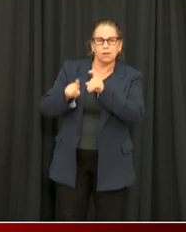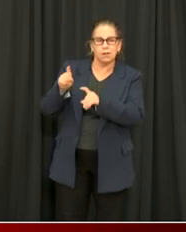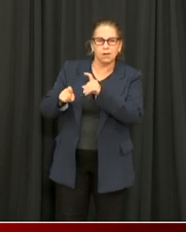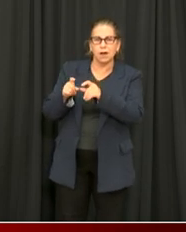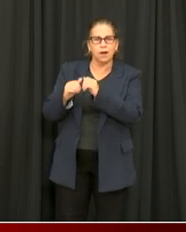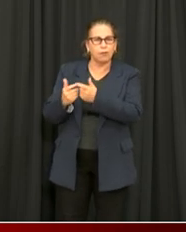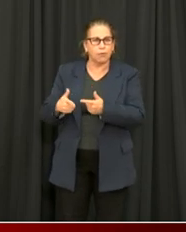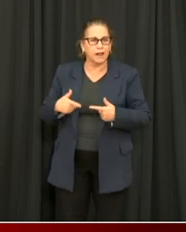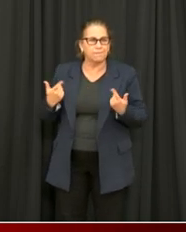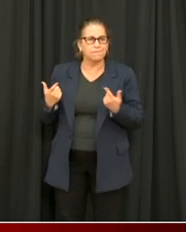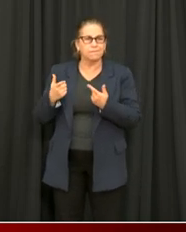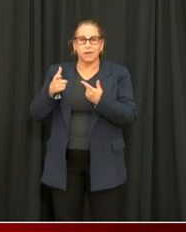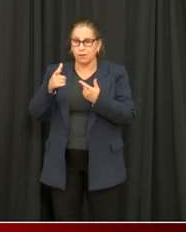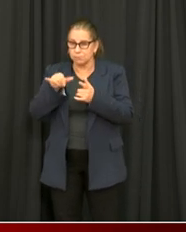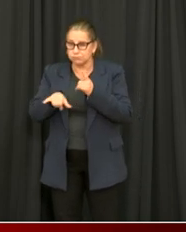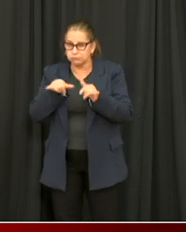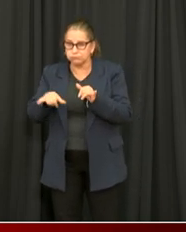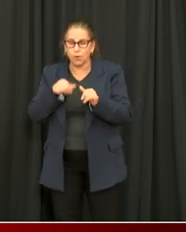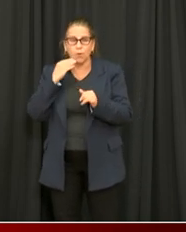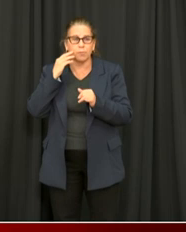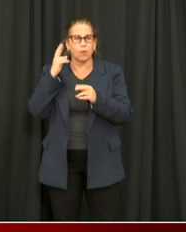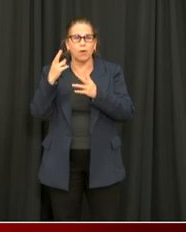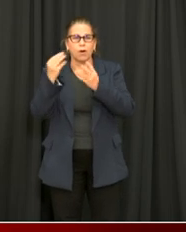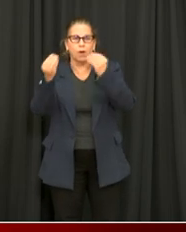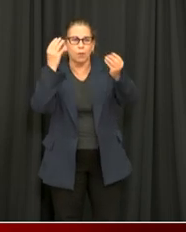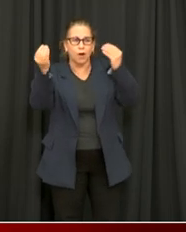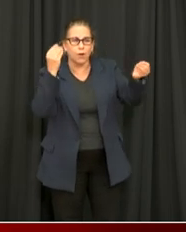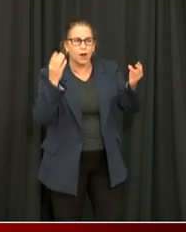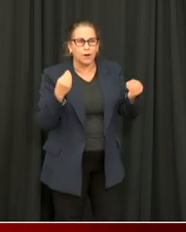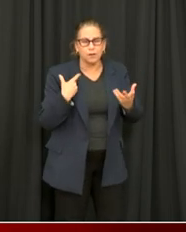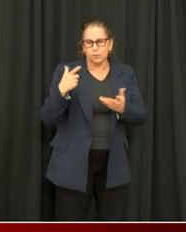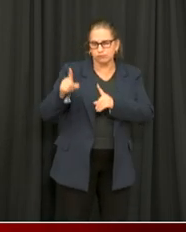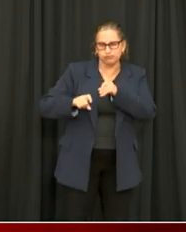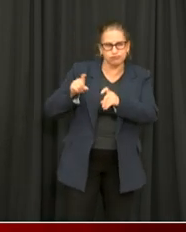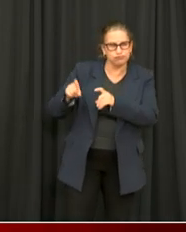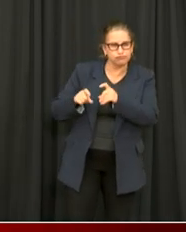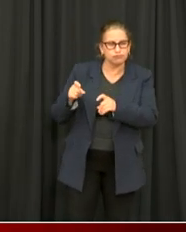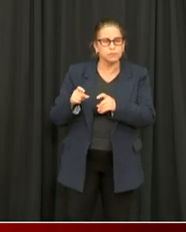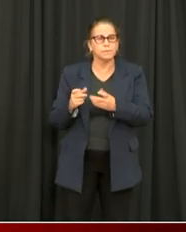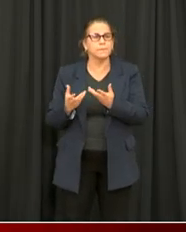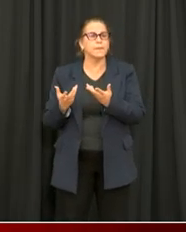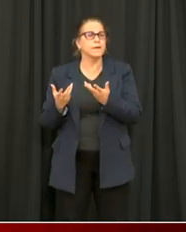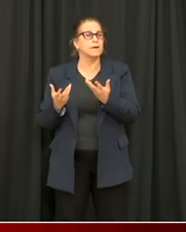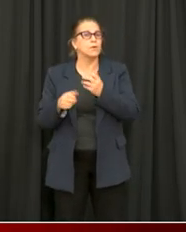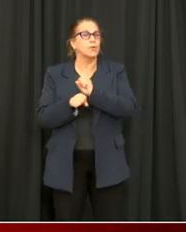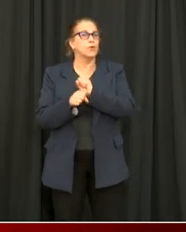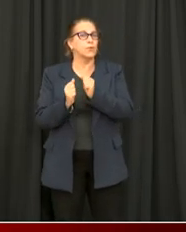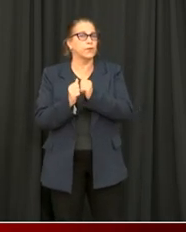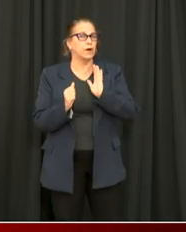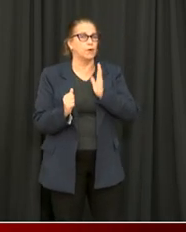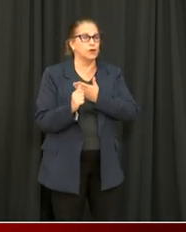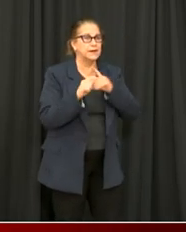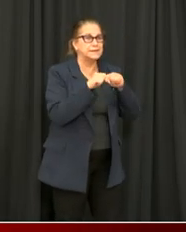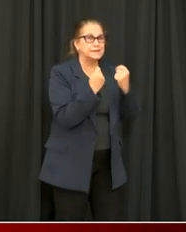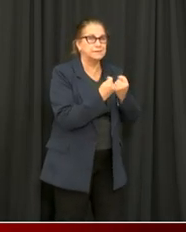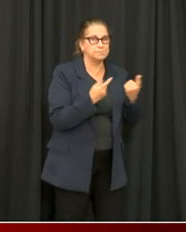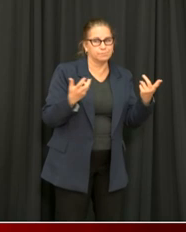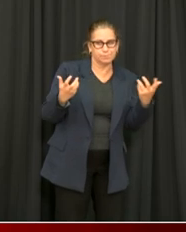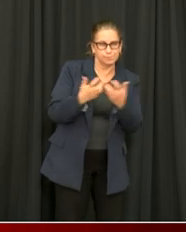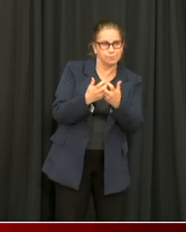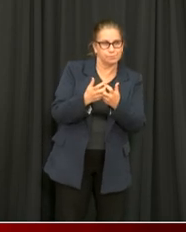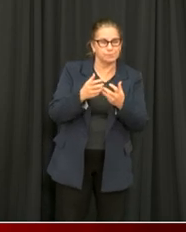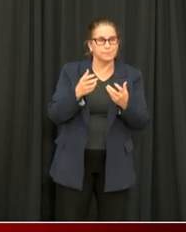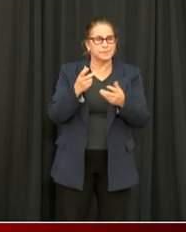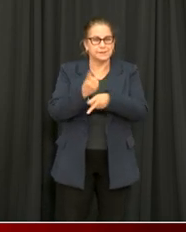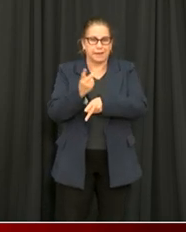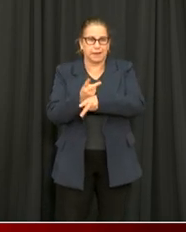in the past. Many of the patients, or residents have worked with our team in the past or have been recovered by their healthcare